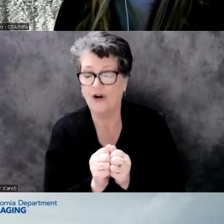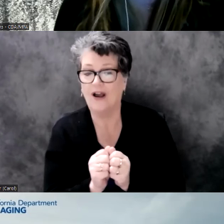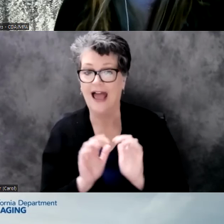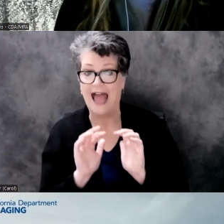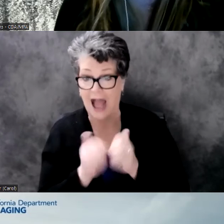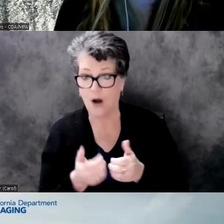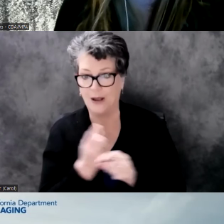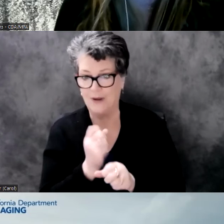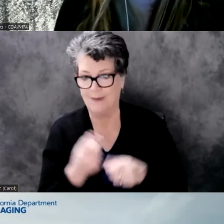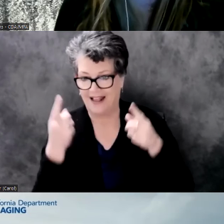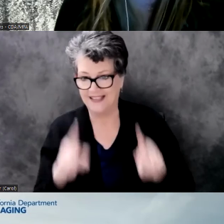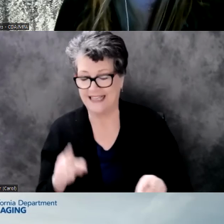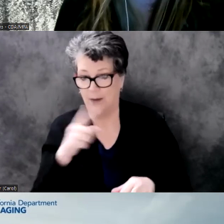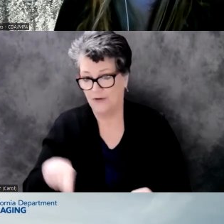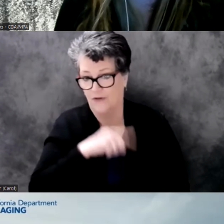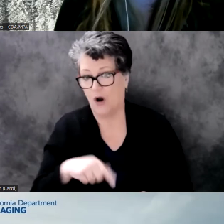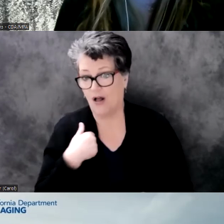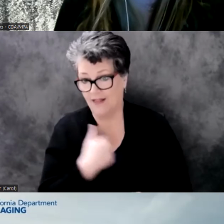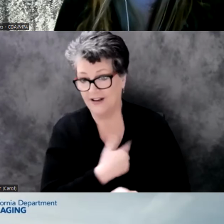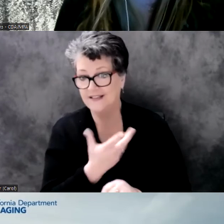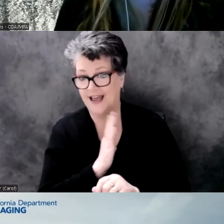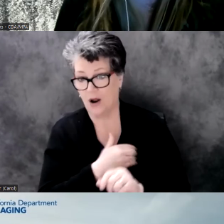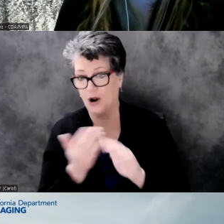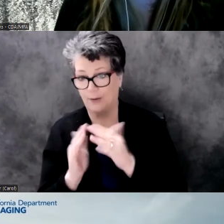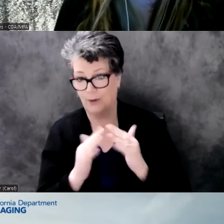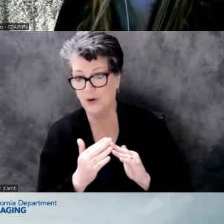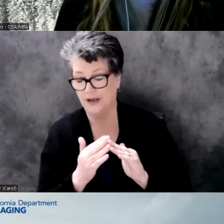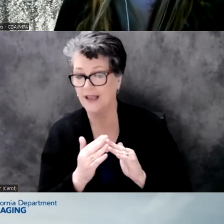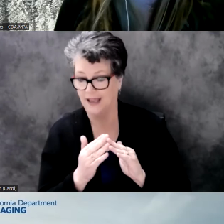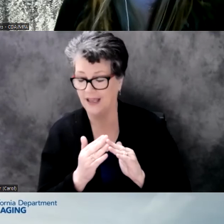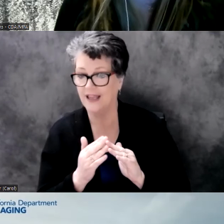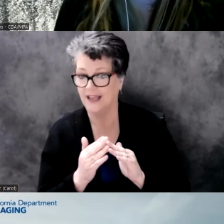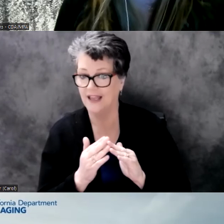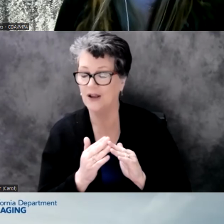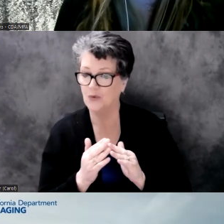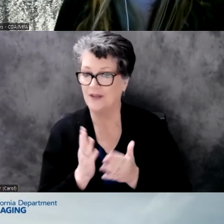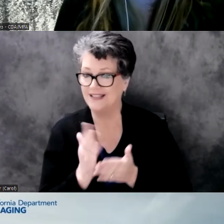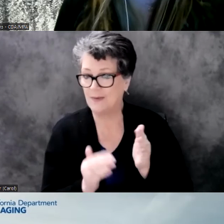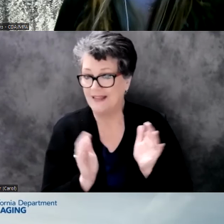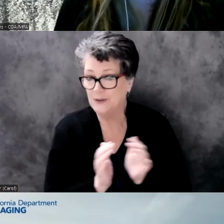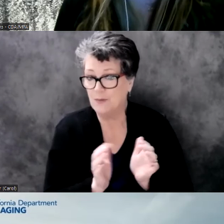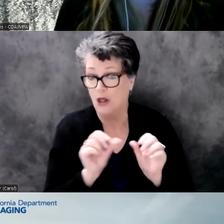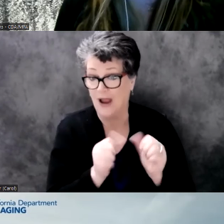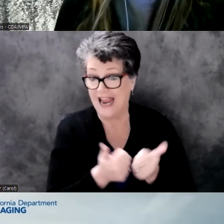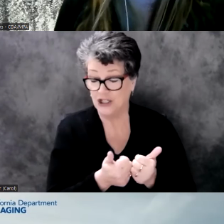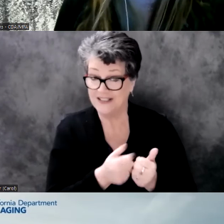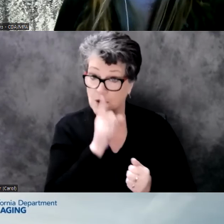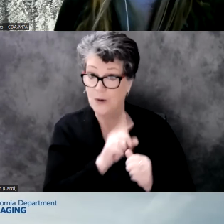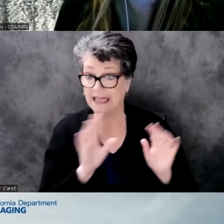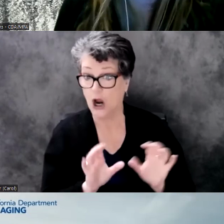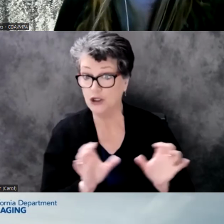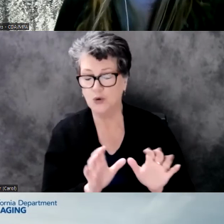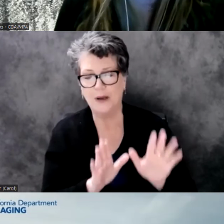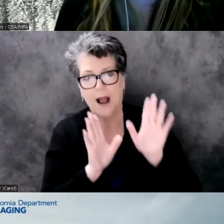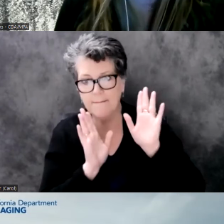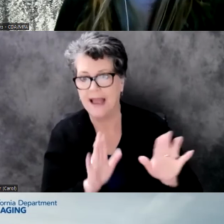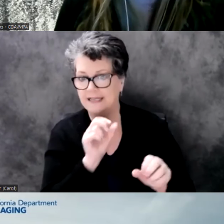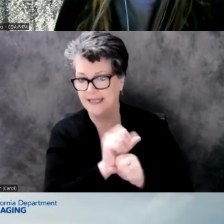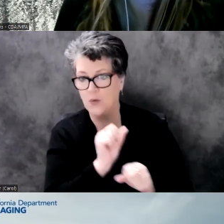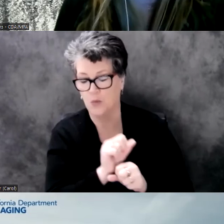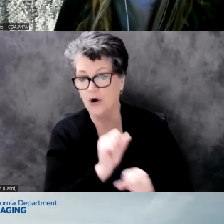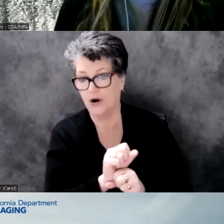this happen for our community with some of these lesser known agencies that really are doing amazing work in